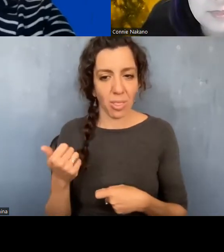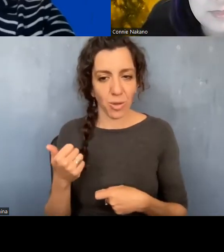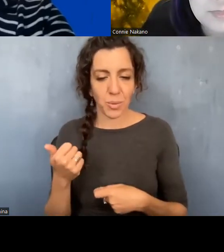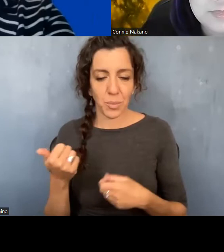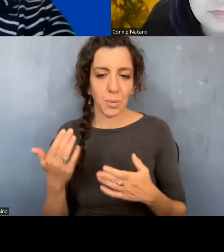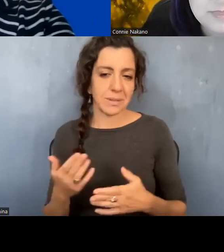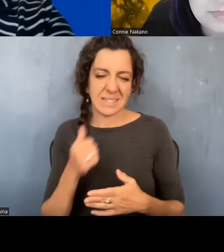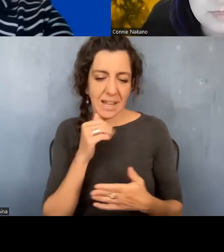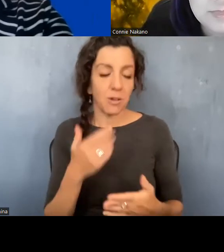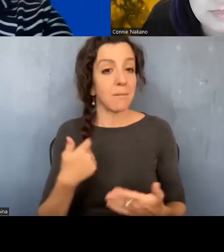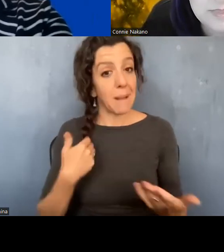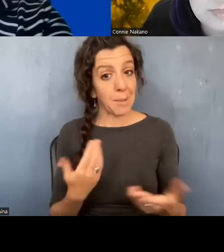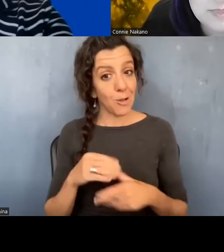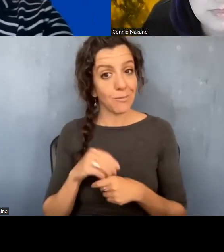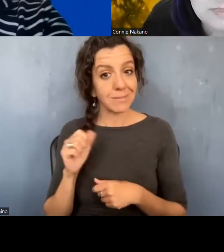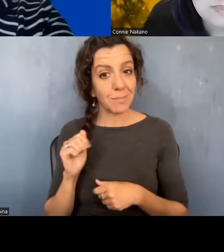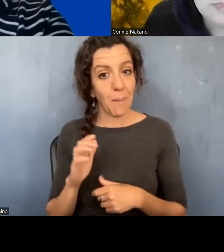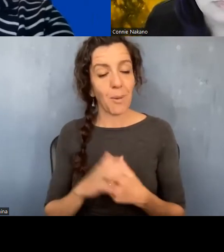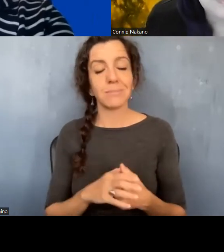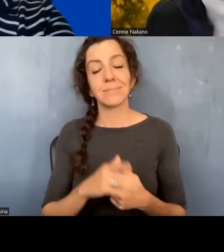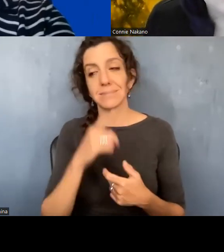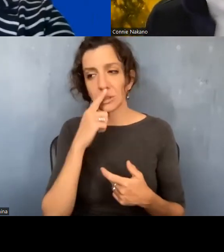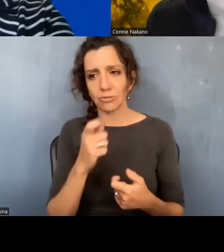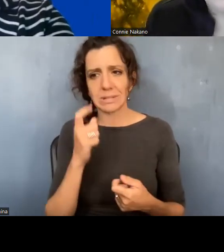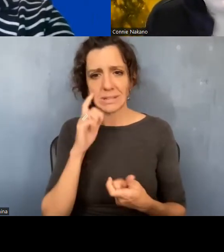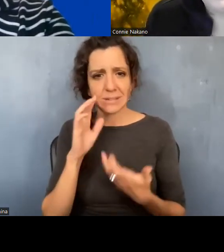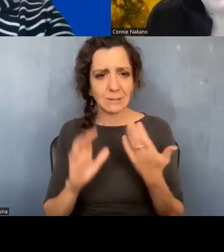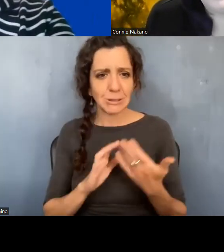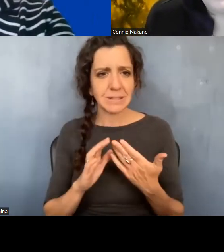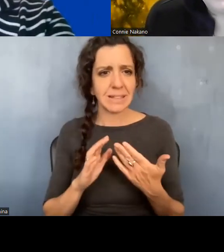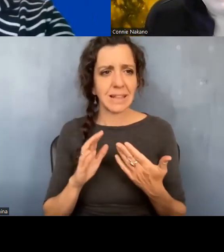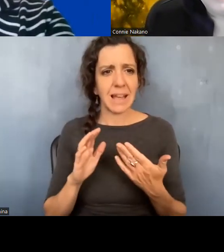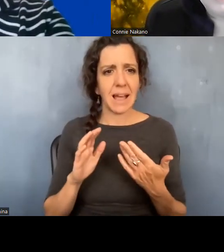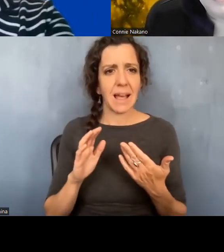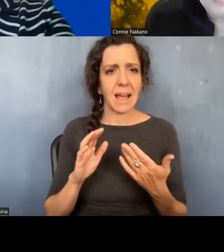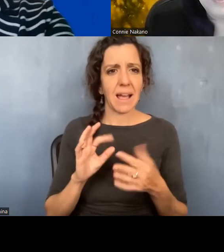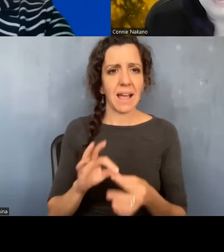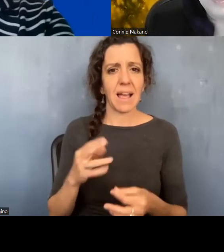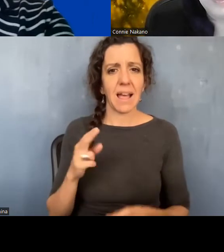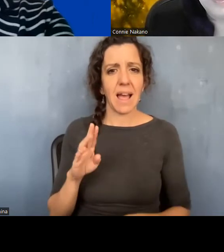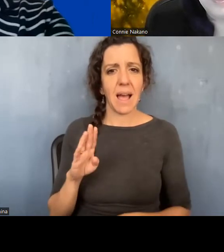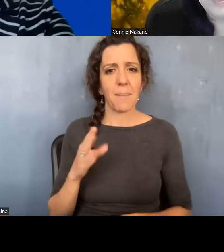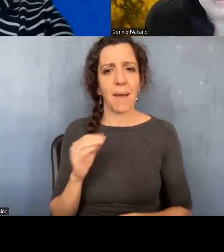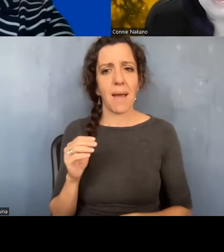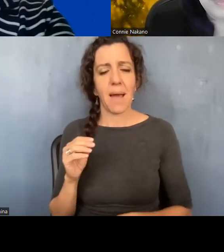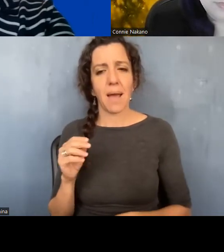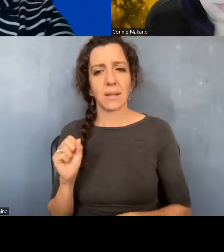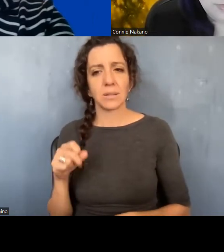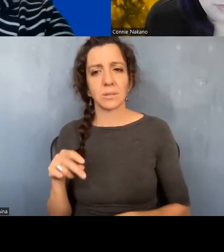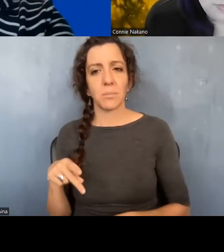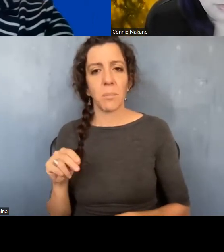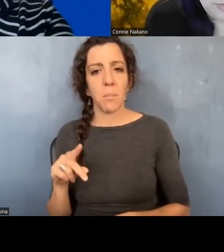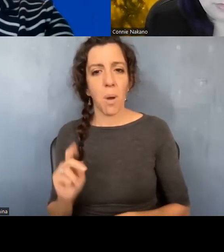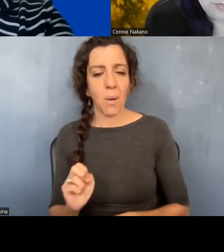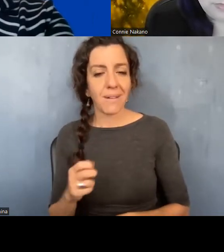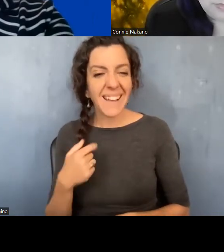Sacramento. And it's really interesting to me, the confusion between hubs and spokes. And I think I've got a small piece of fun fact trivia